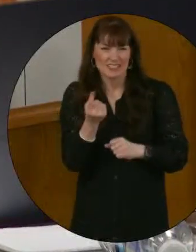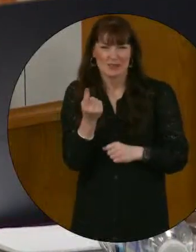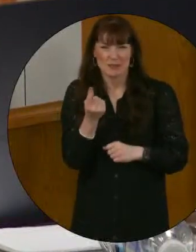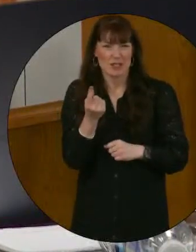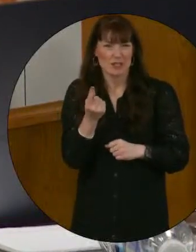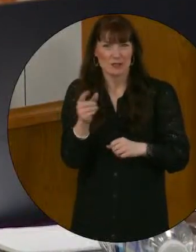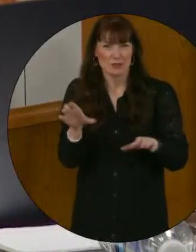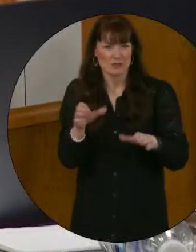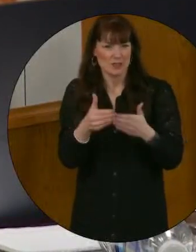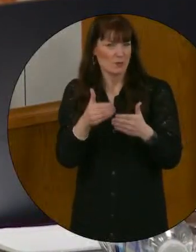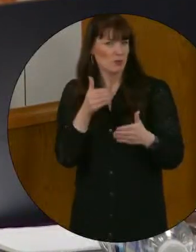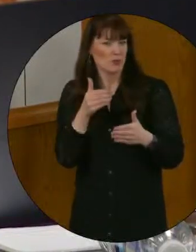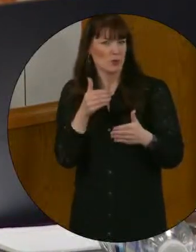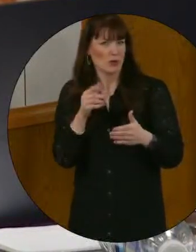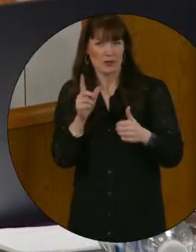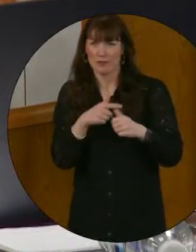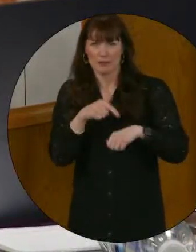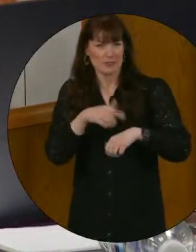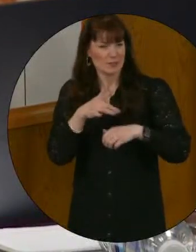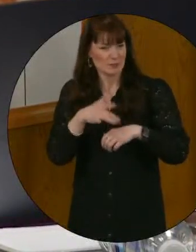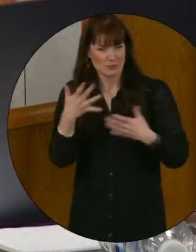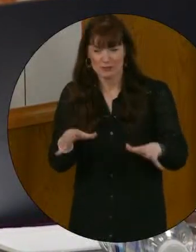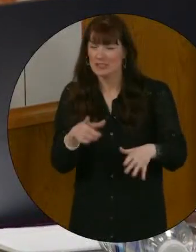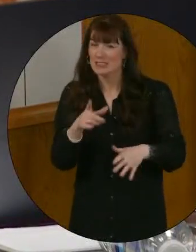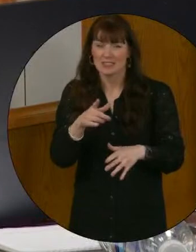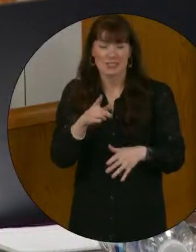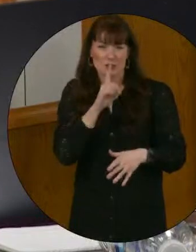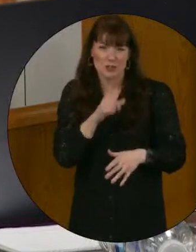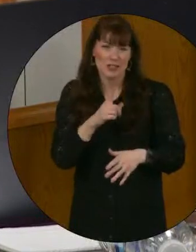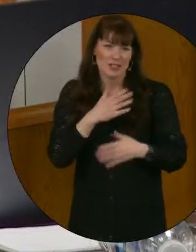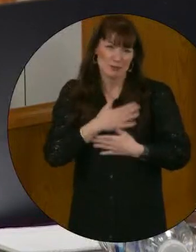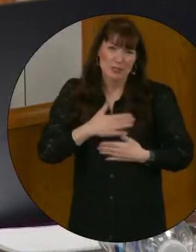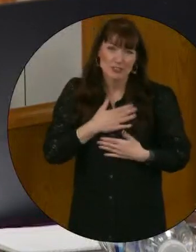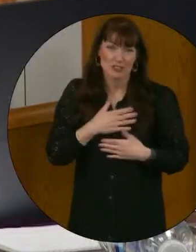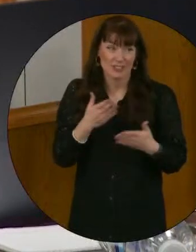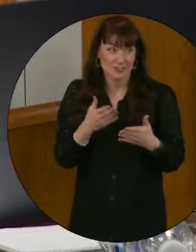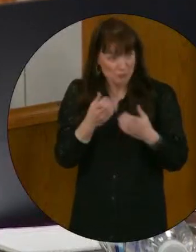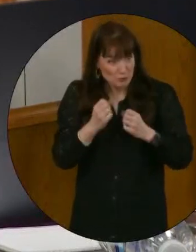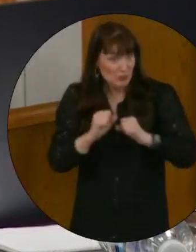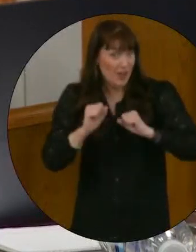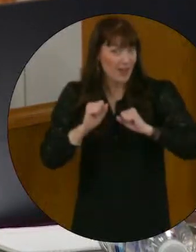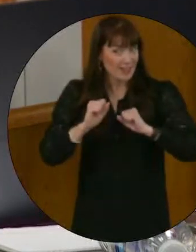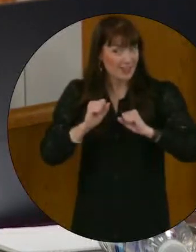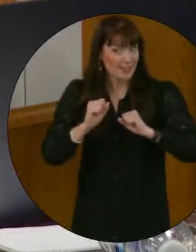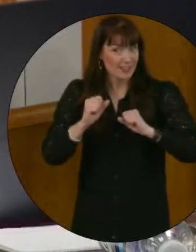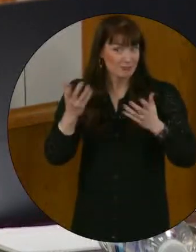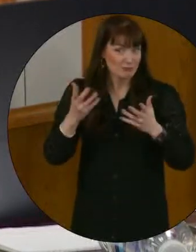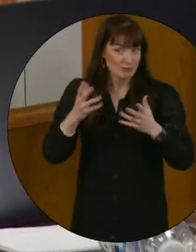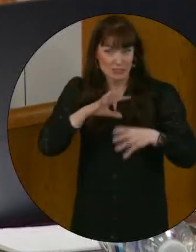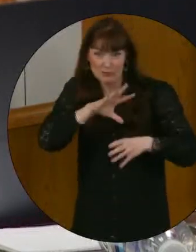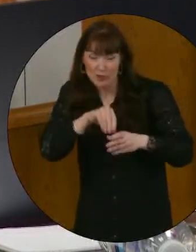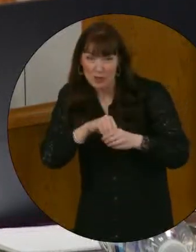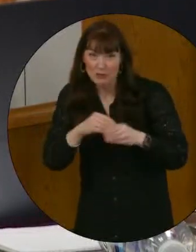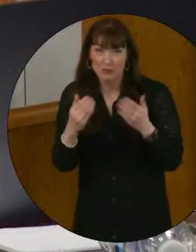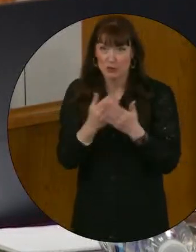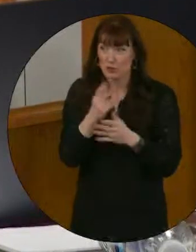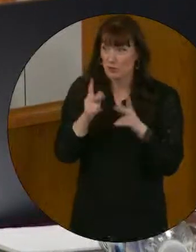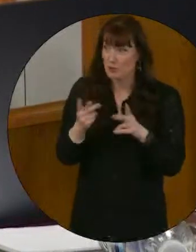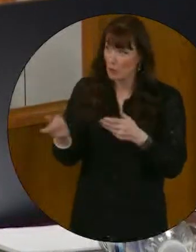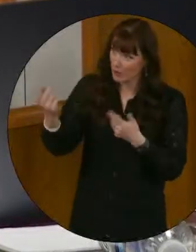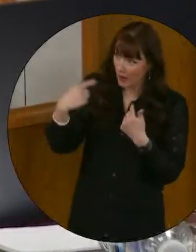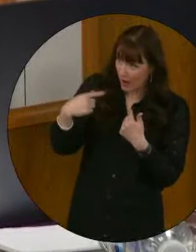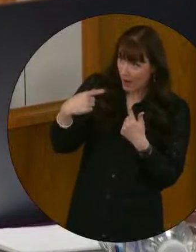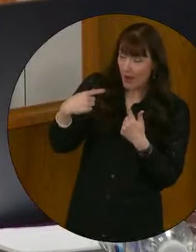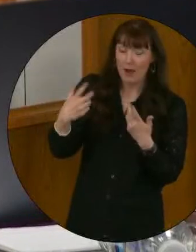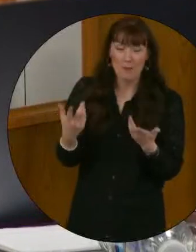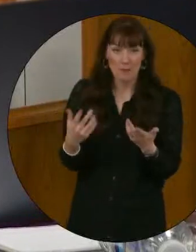we've done. And I appreciate you taking a chance and putting yourself out there. I'm glad to hear some new people showed up.